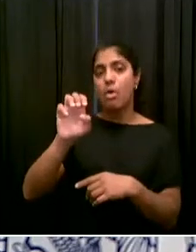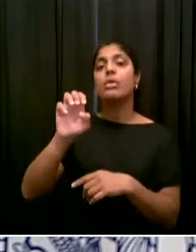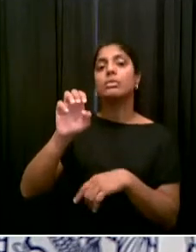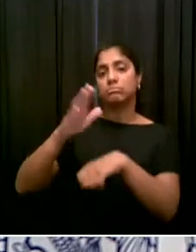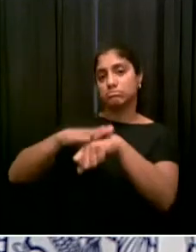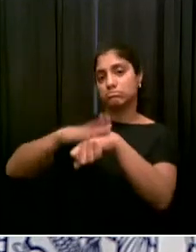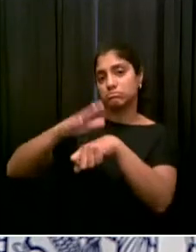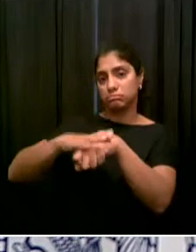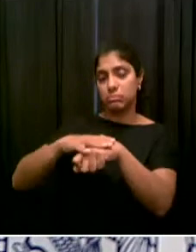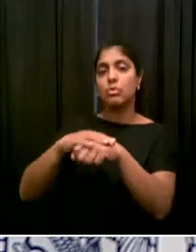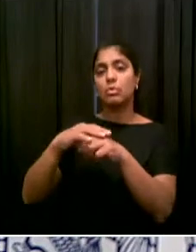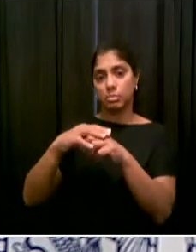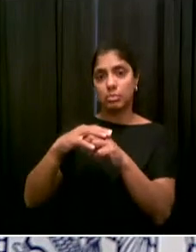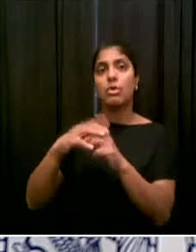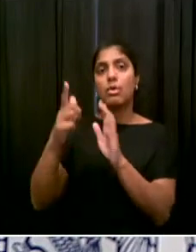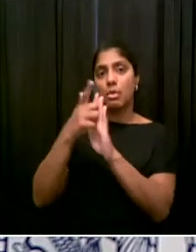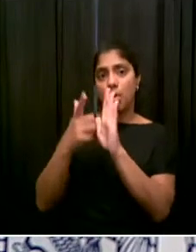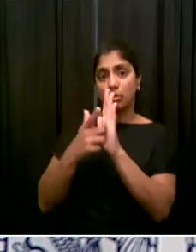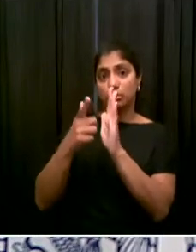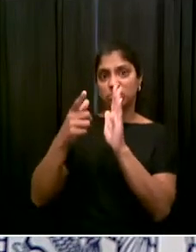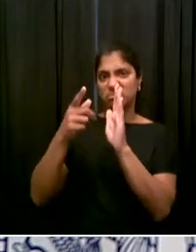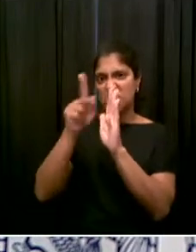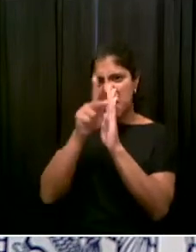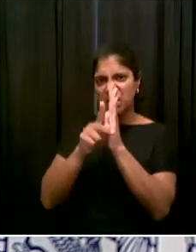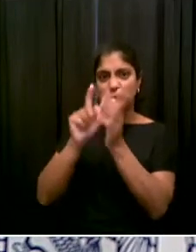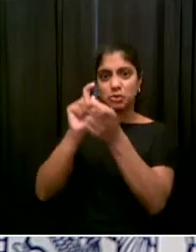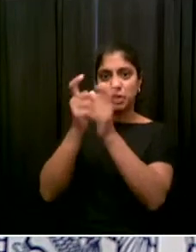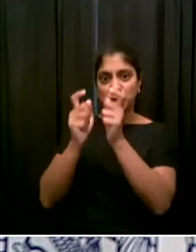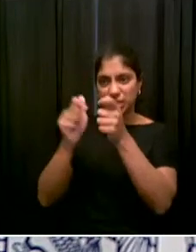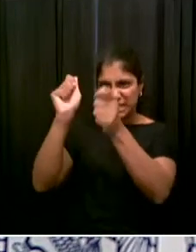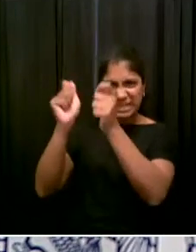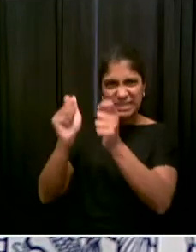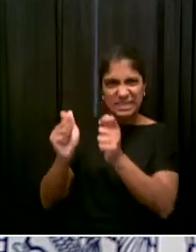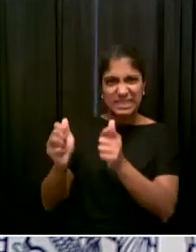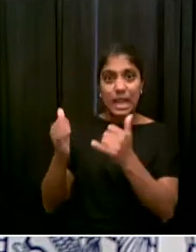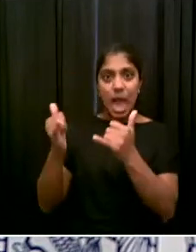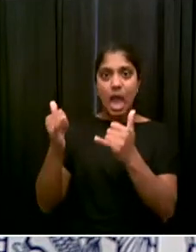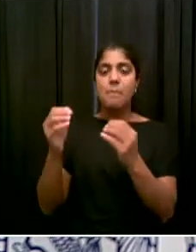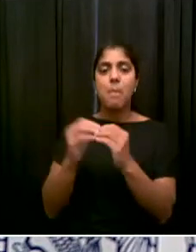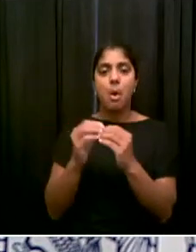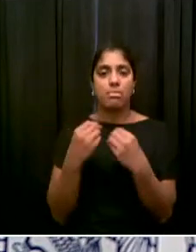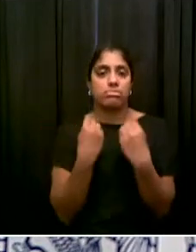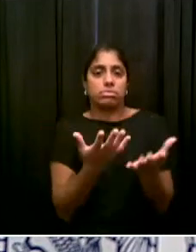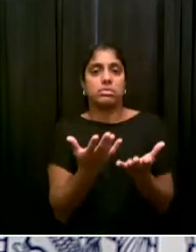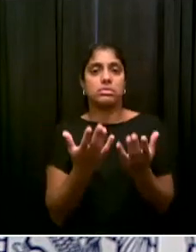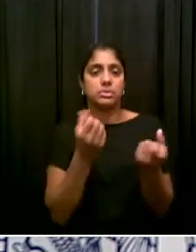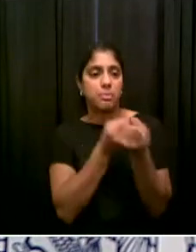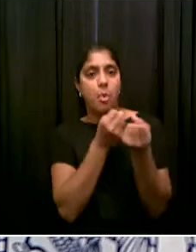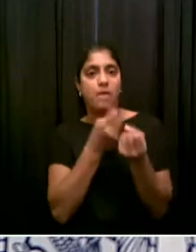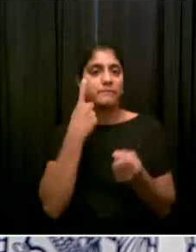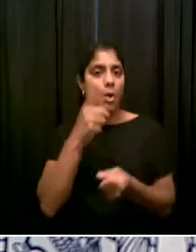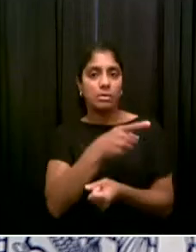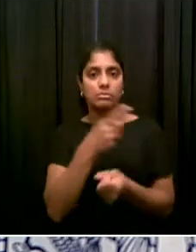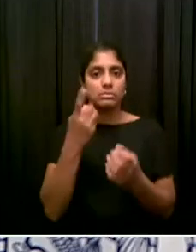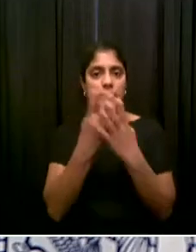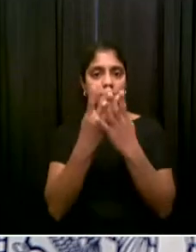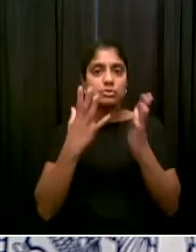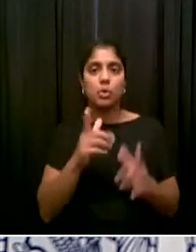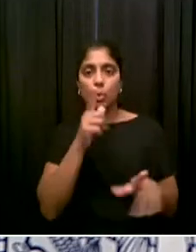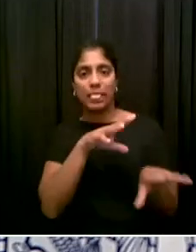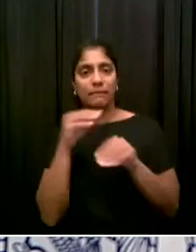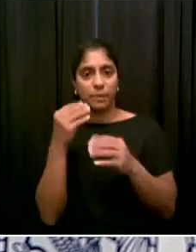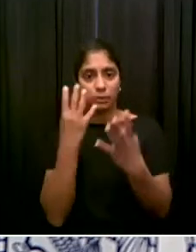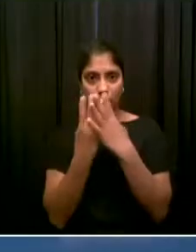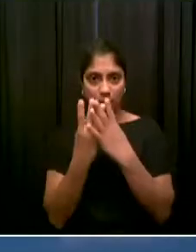So the president's plan tracks so many of the things that we believe in and we've been working on here in New York City. The plan we announced for this summer, Safe Summer